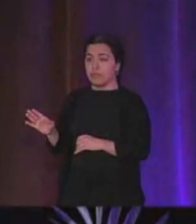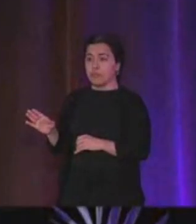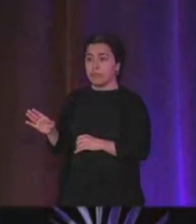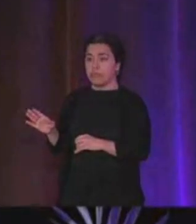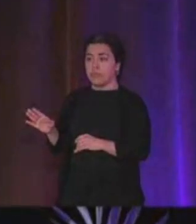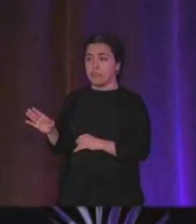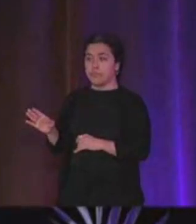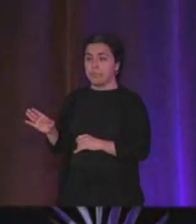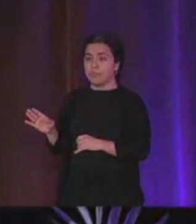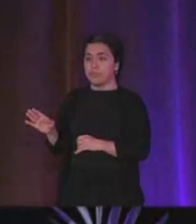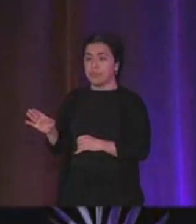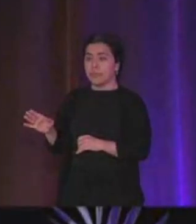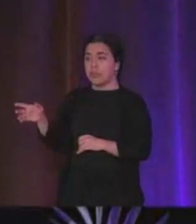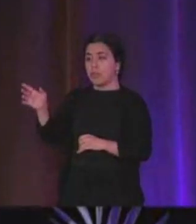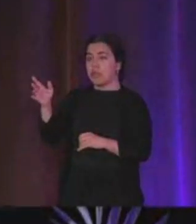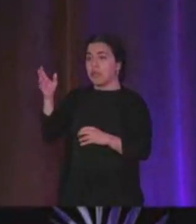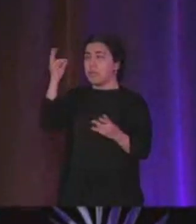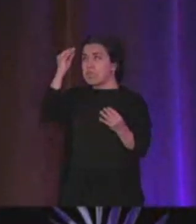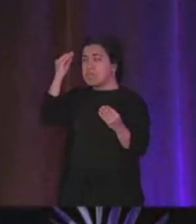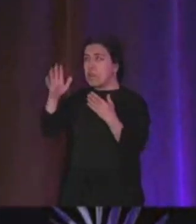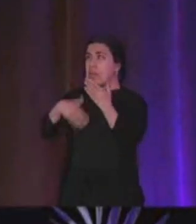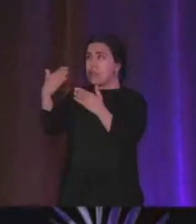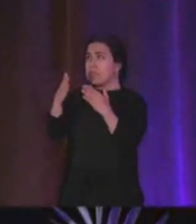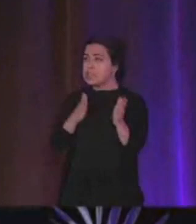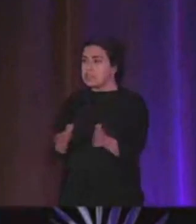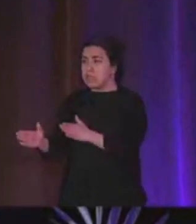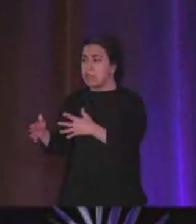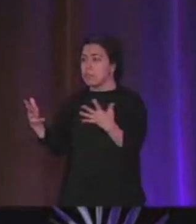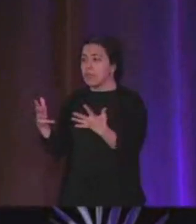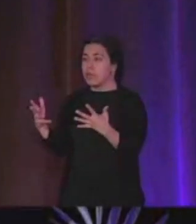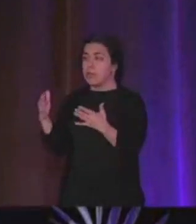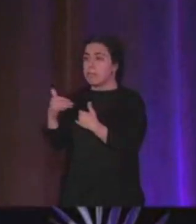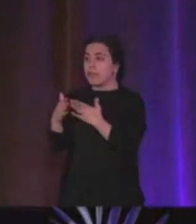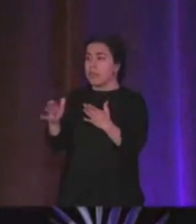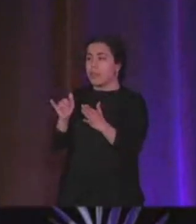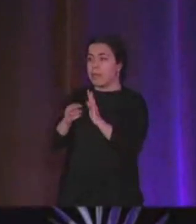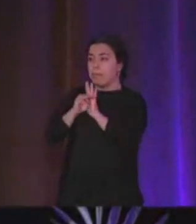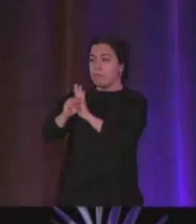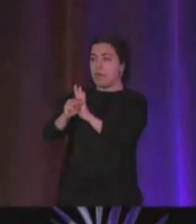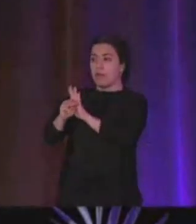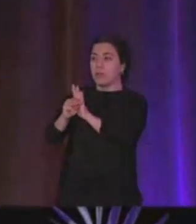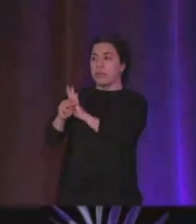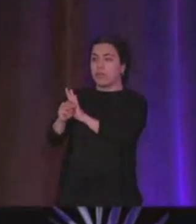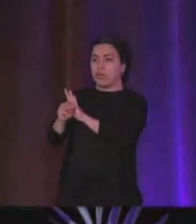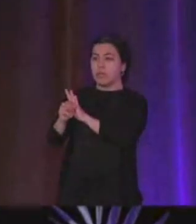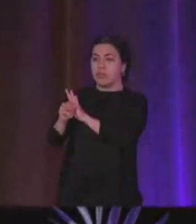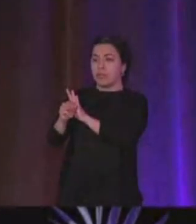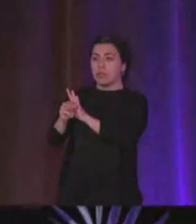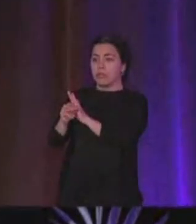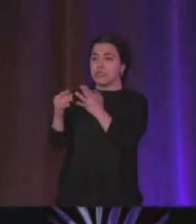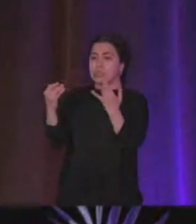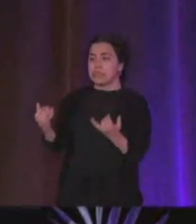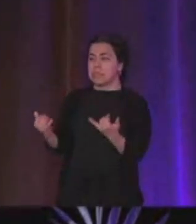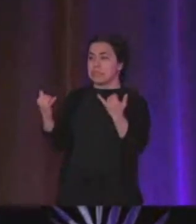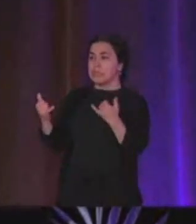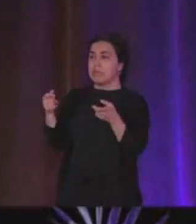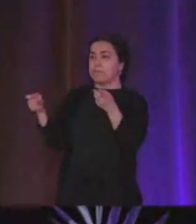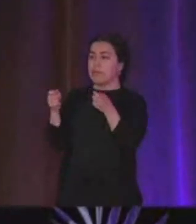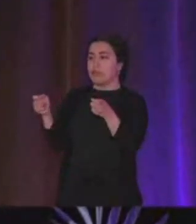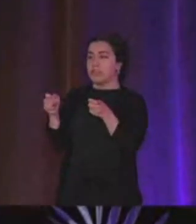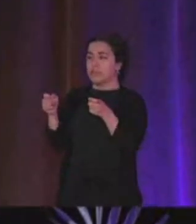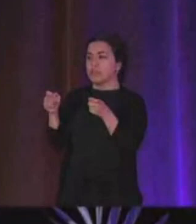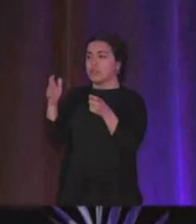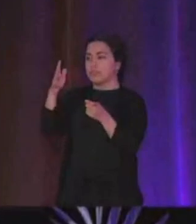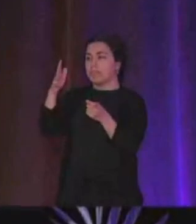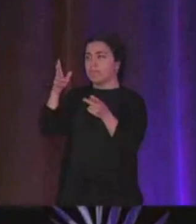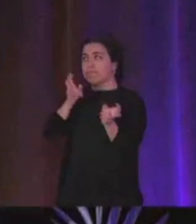So, the logical next step for you is to package the model up and to deploy it using any of the existing managed cloud services, either